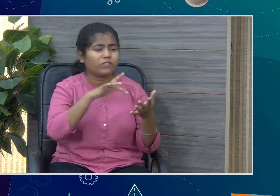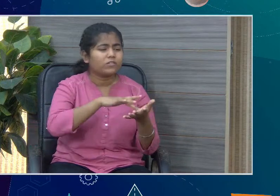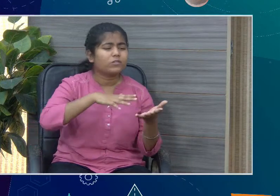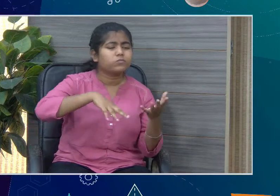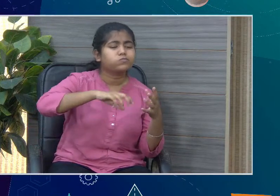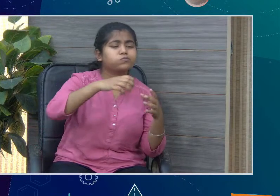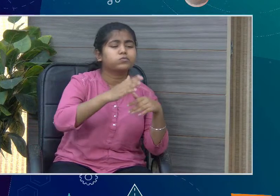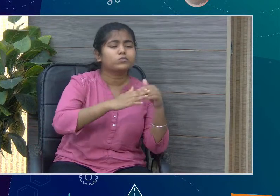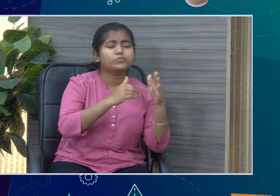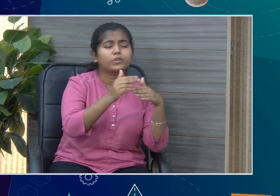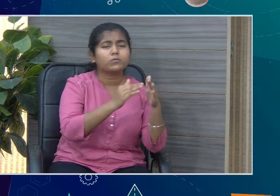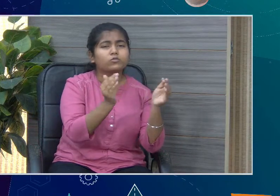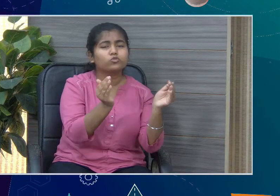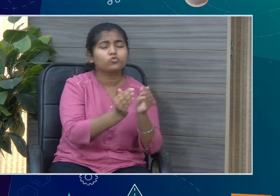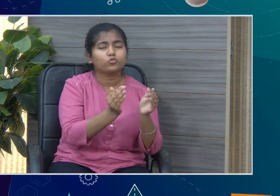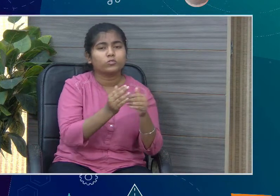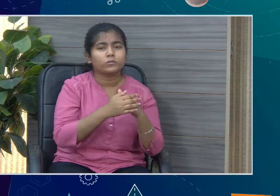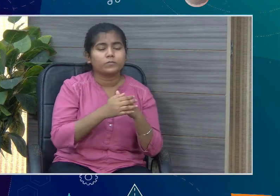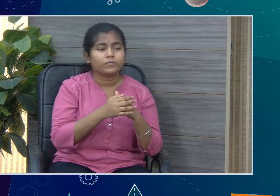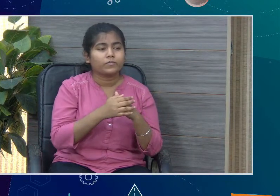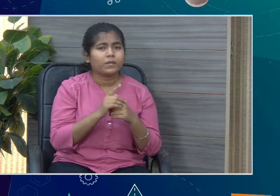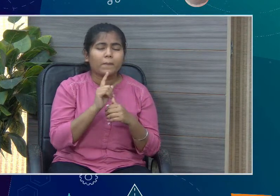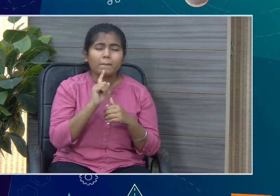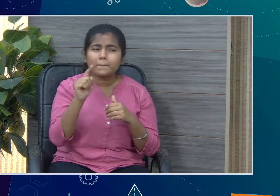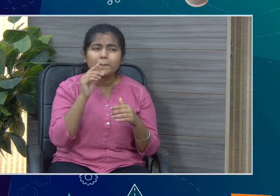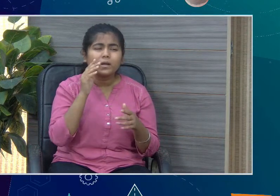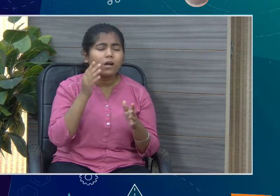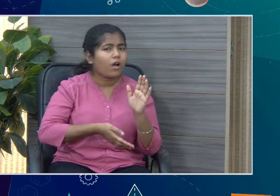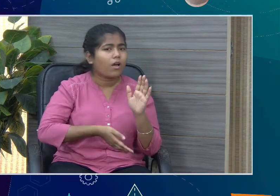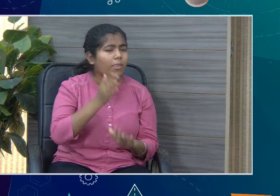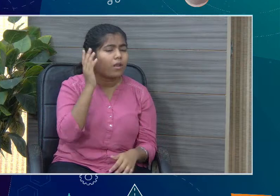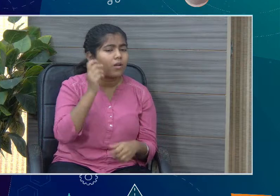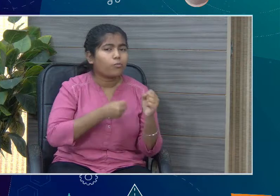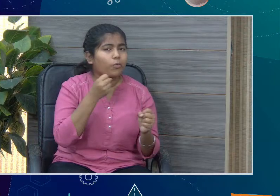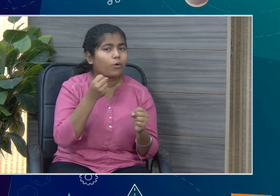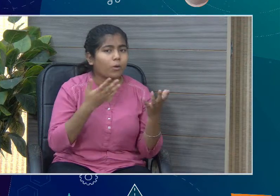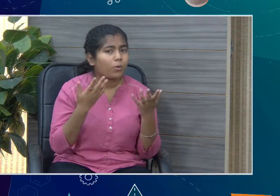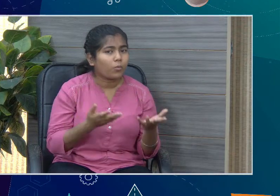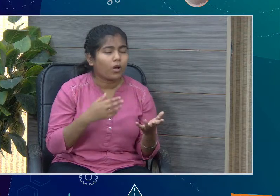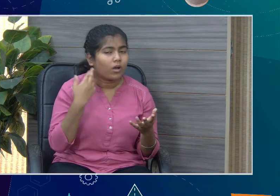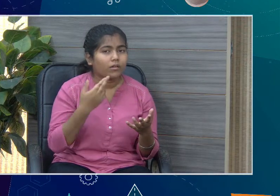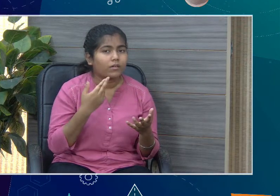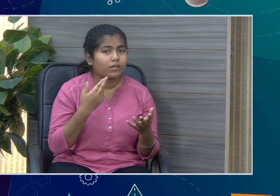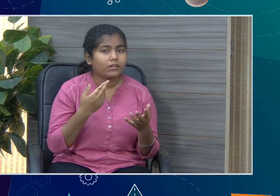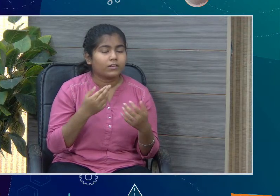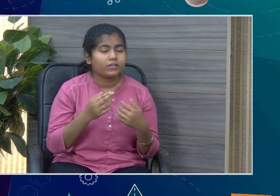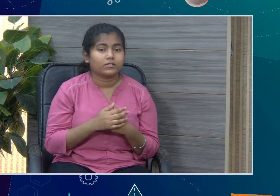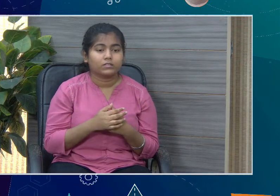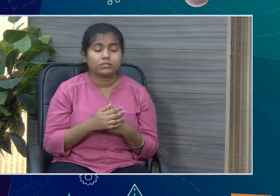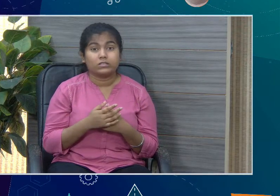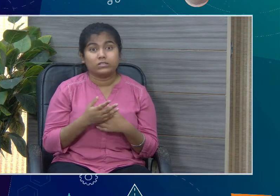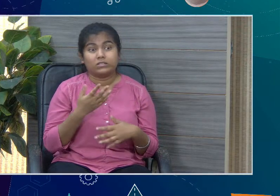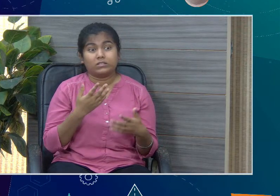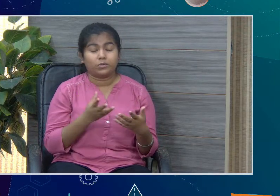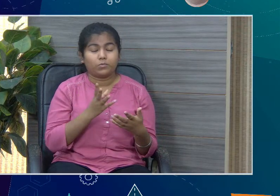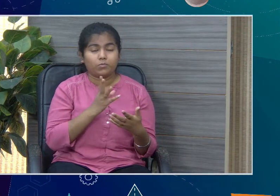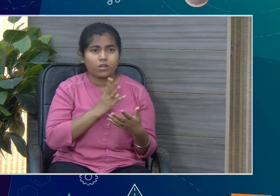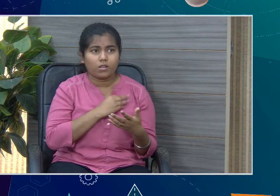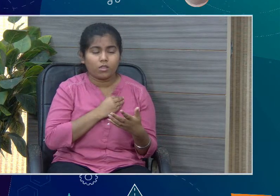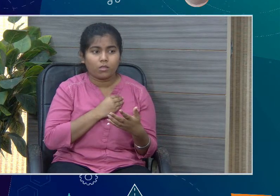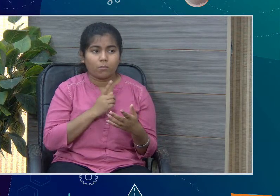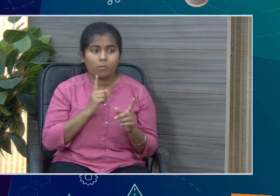and while he was running away, you know what happened? He was still afraid that someone was chasing